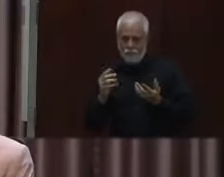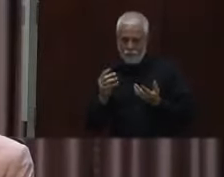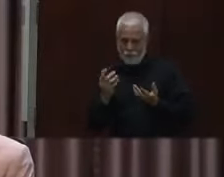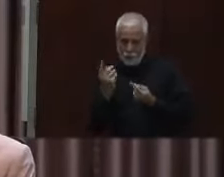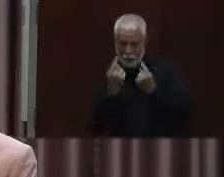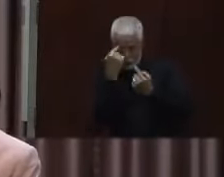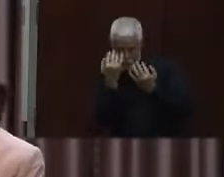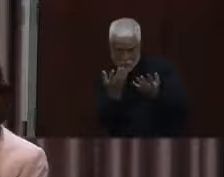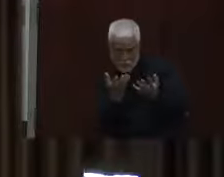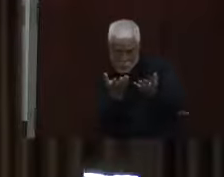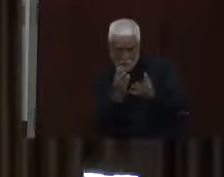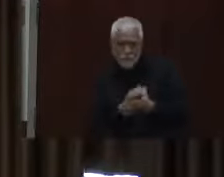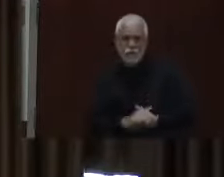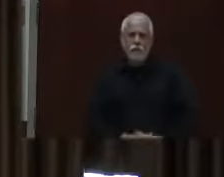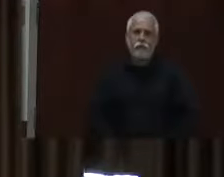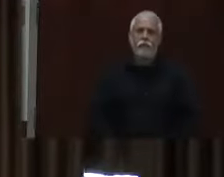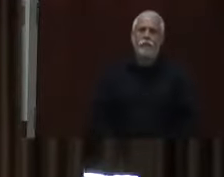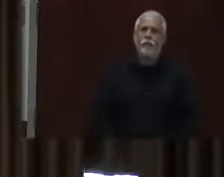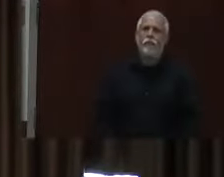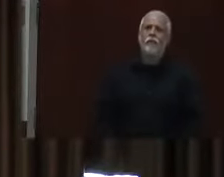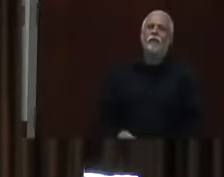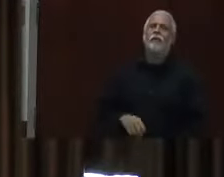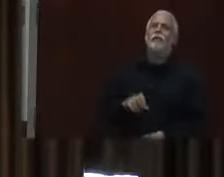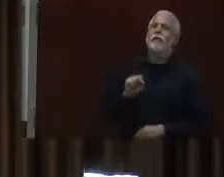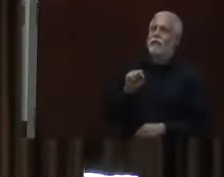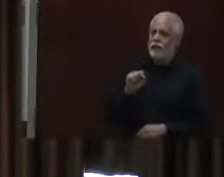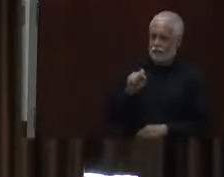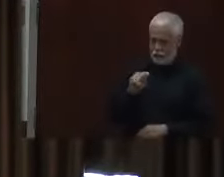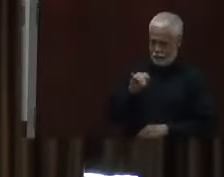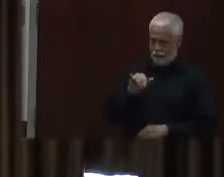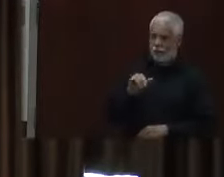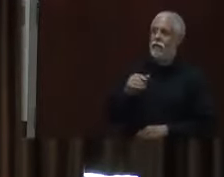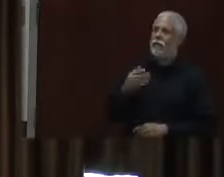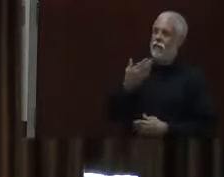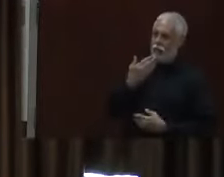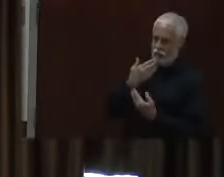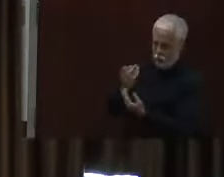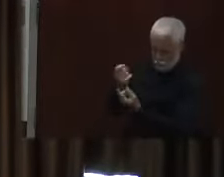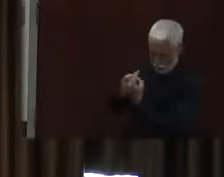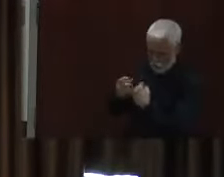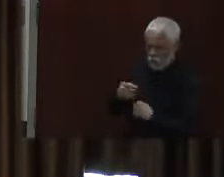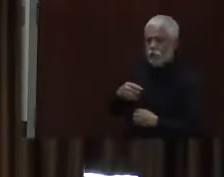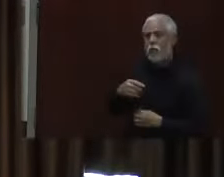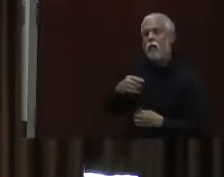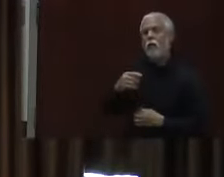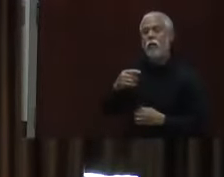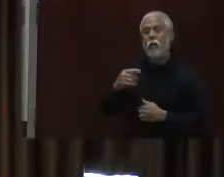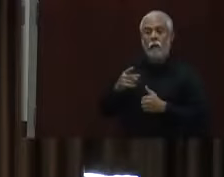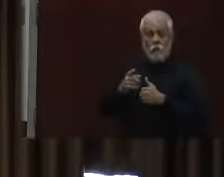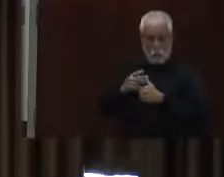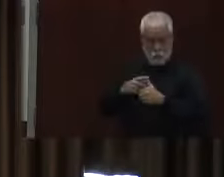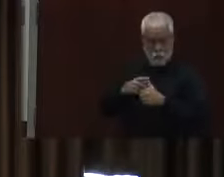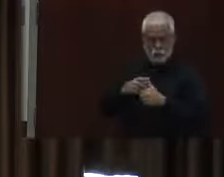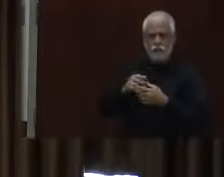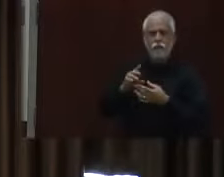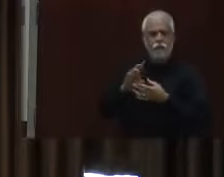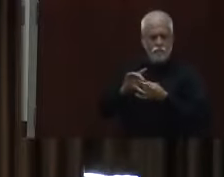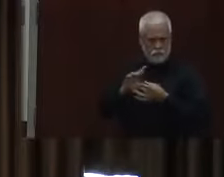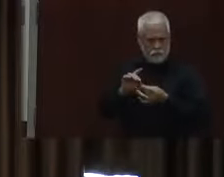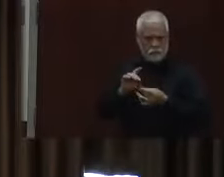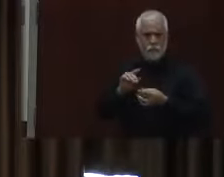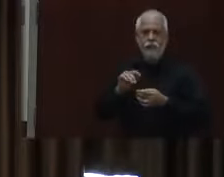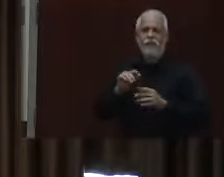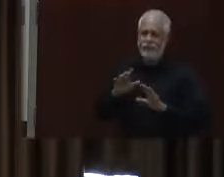any thoughts on that? Yeah, thanks so much for the question. And so one thing I'll first say is that